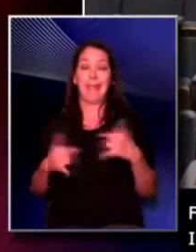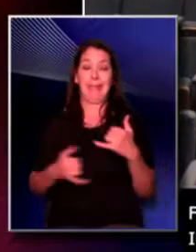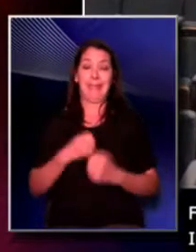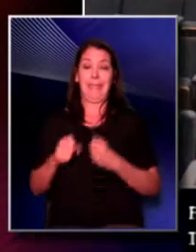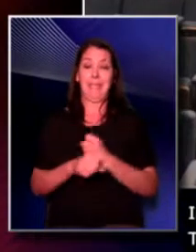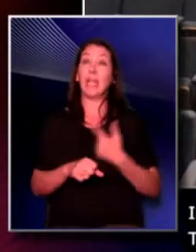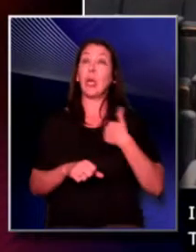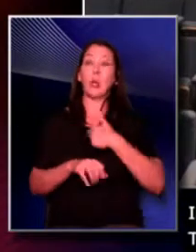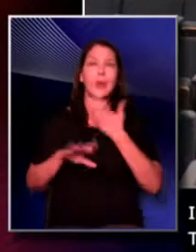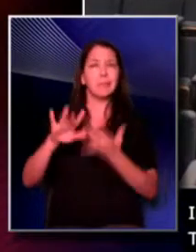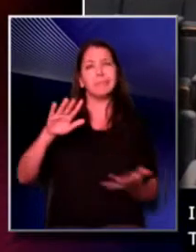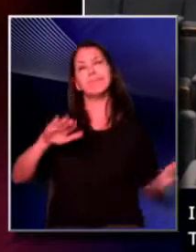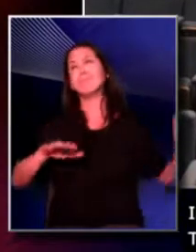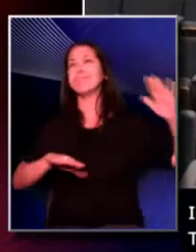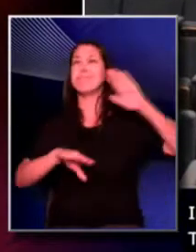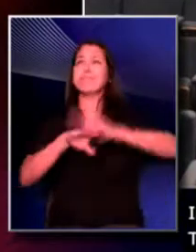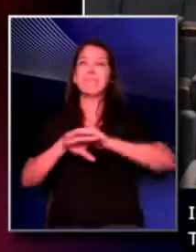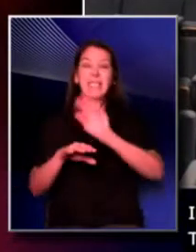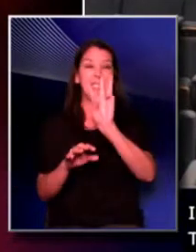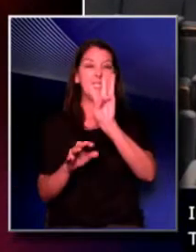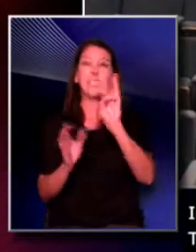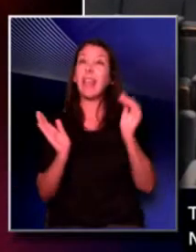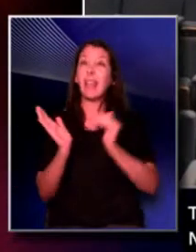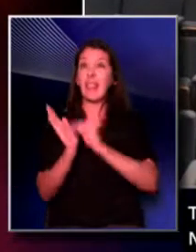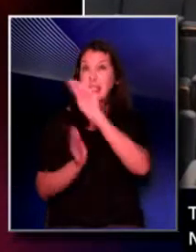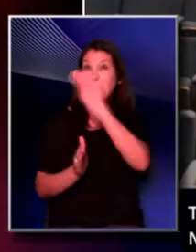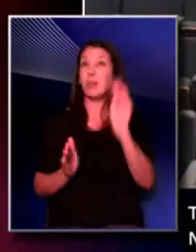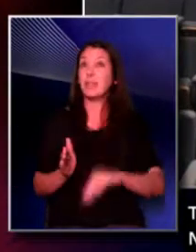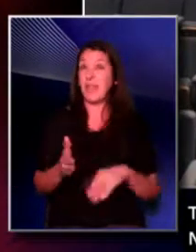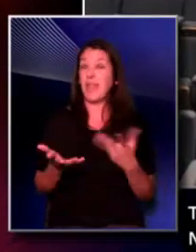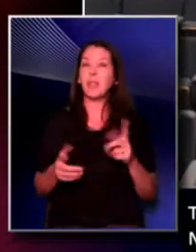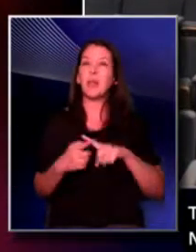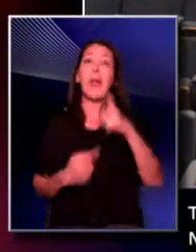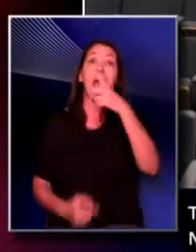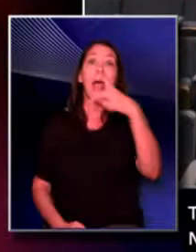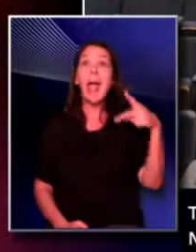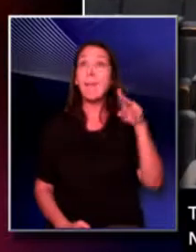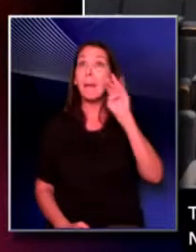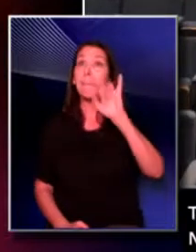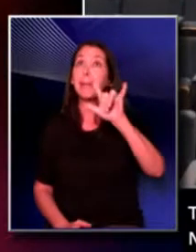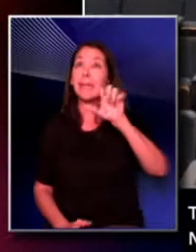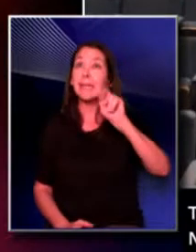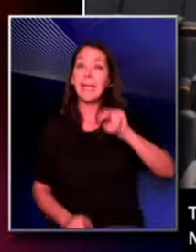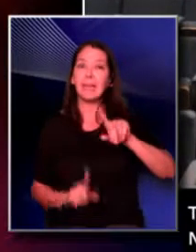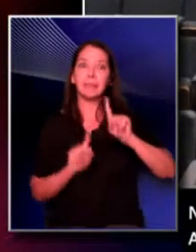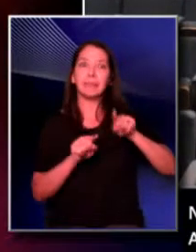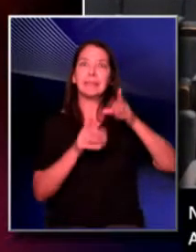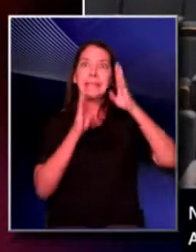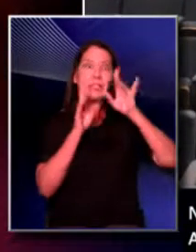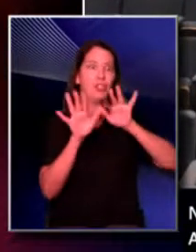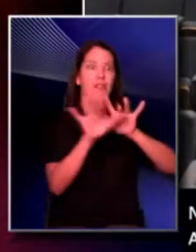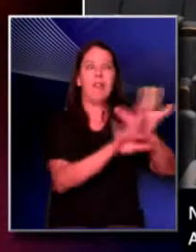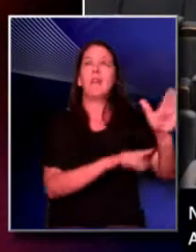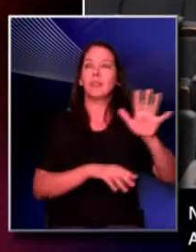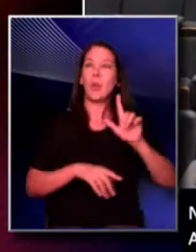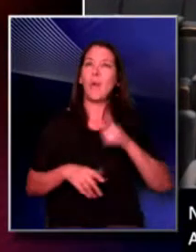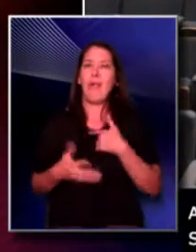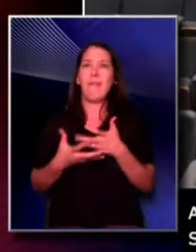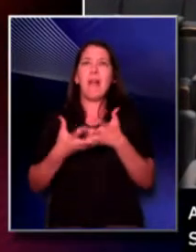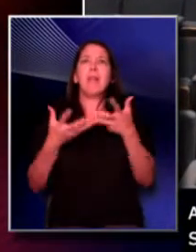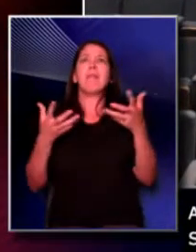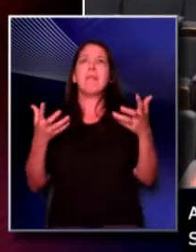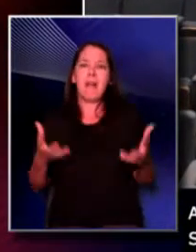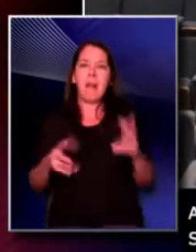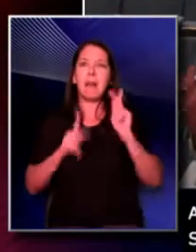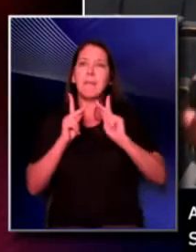by almost 6,000% to 500,000 impressions. So we're really getting the word out in a huge way,